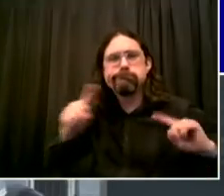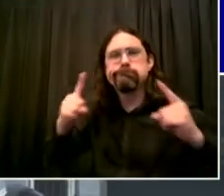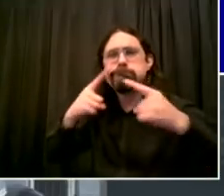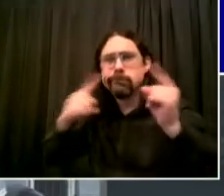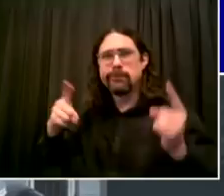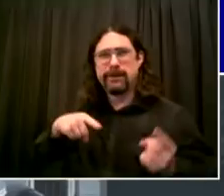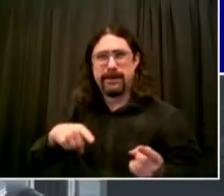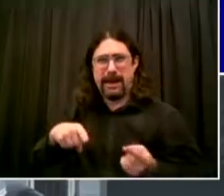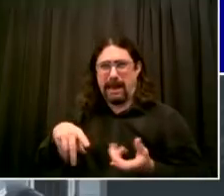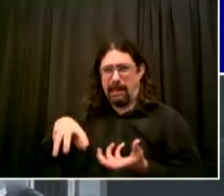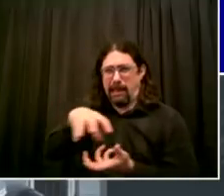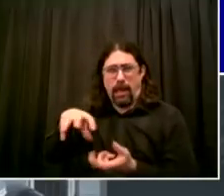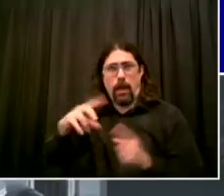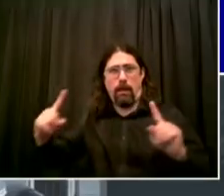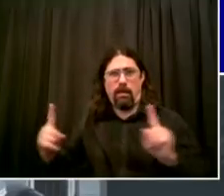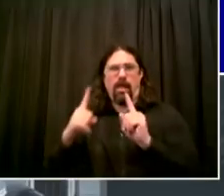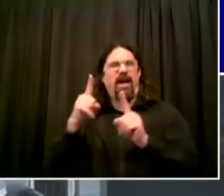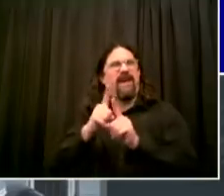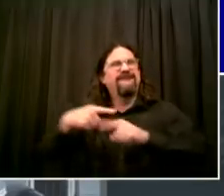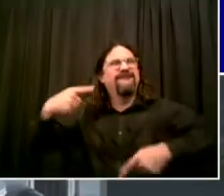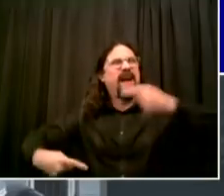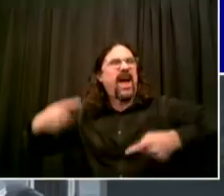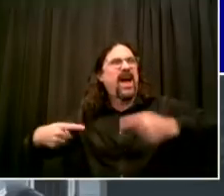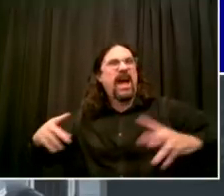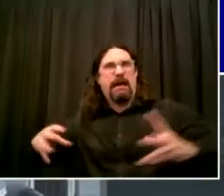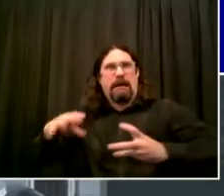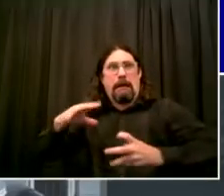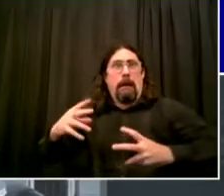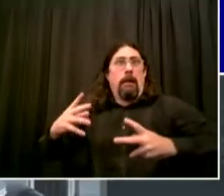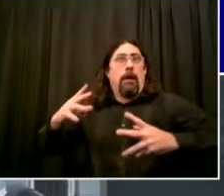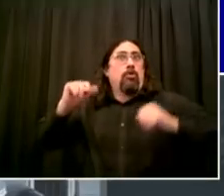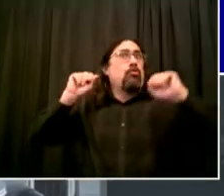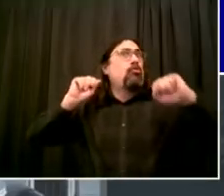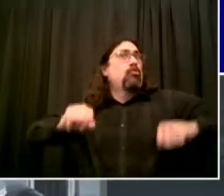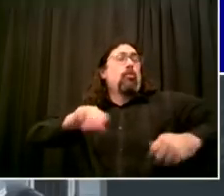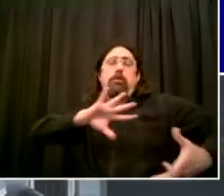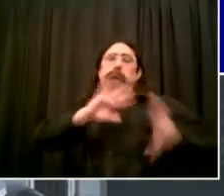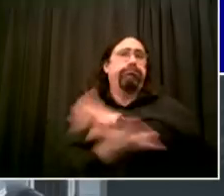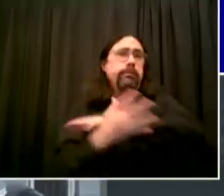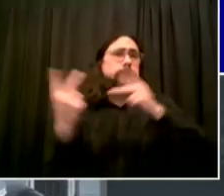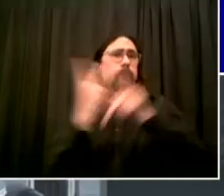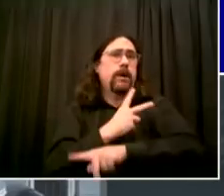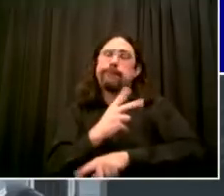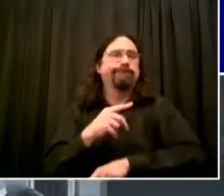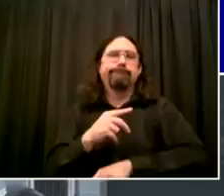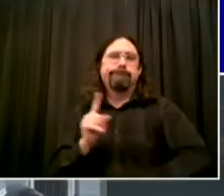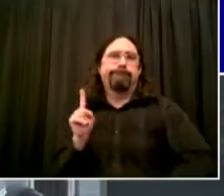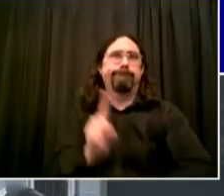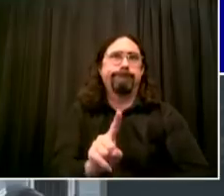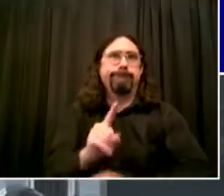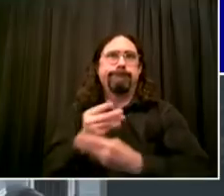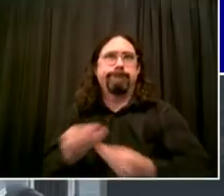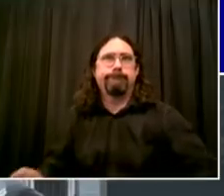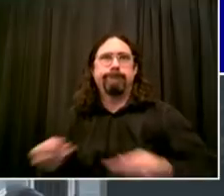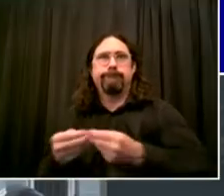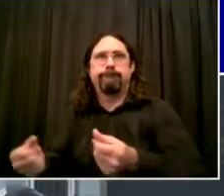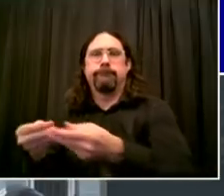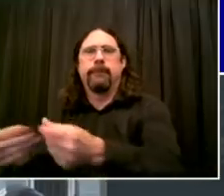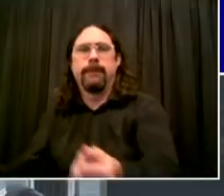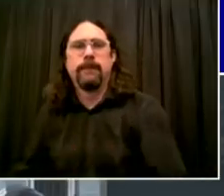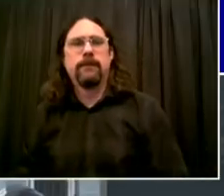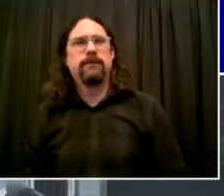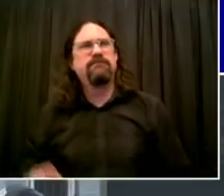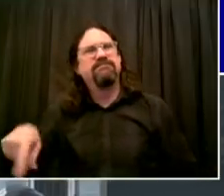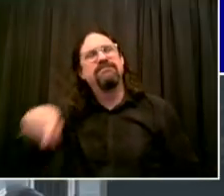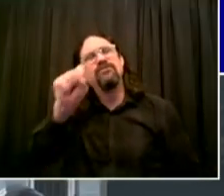page. And I hope today will help put it on the front page. A movement that stopped violence before it happened, a movement that stopped shootings,